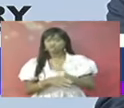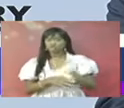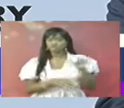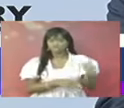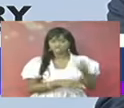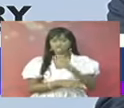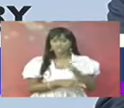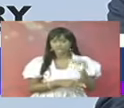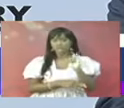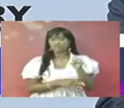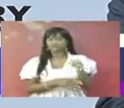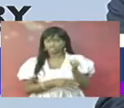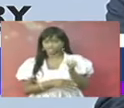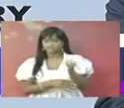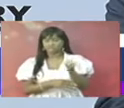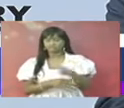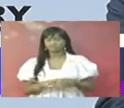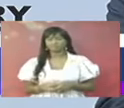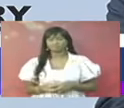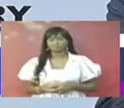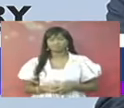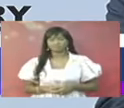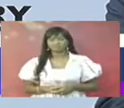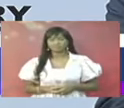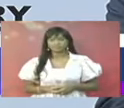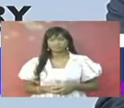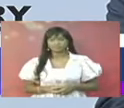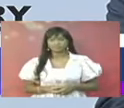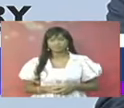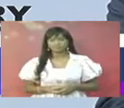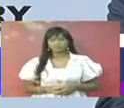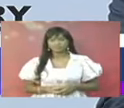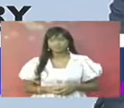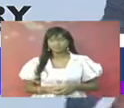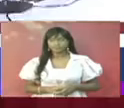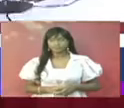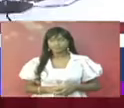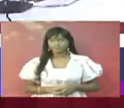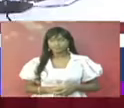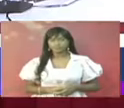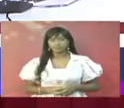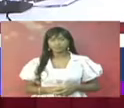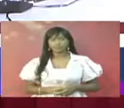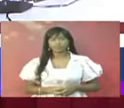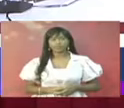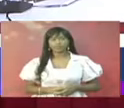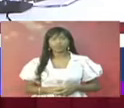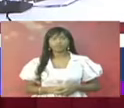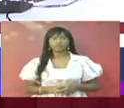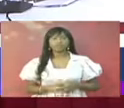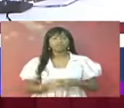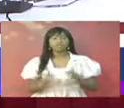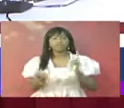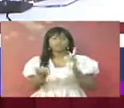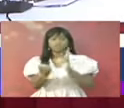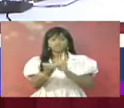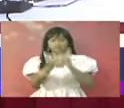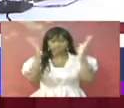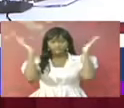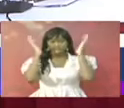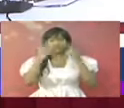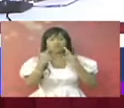and emergency use listing for Johnson & Johnson in that regard. Dr. Hines, I believe, will answer your second